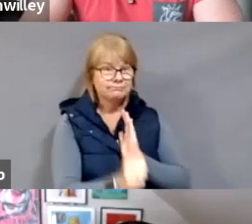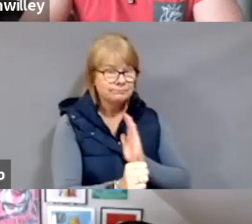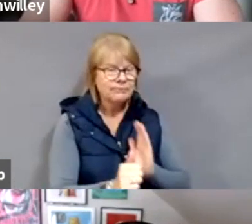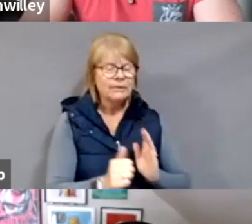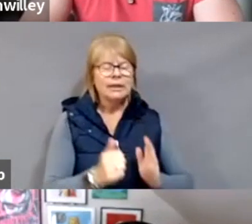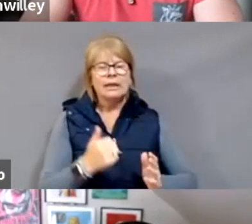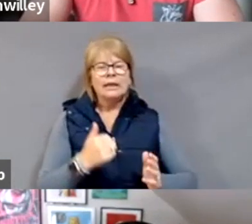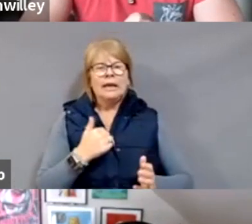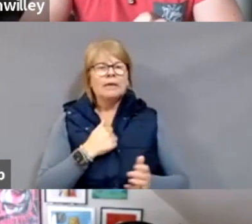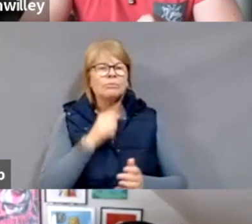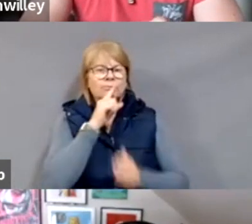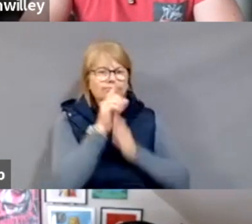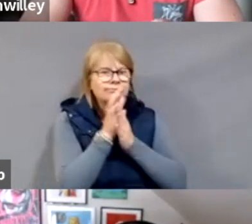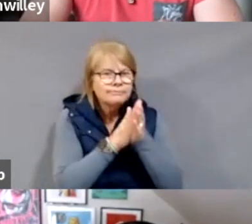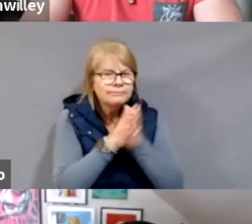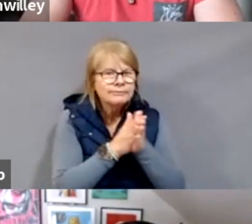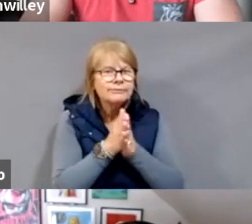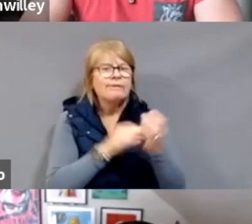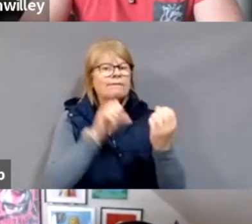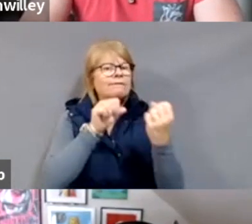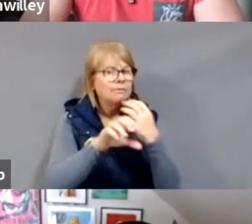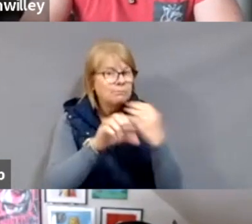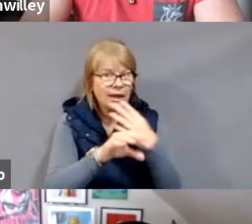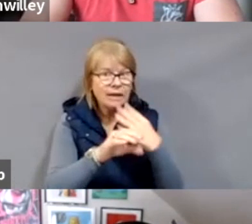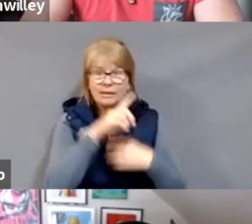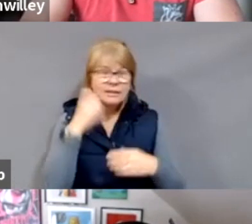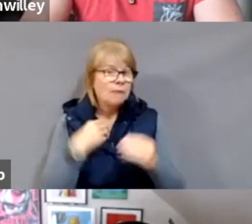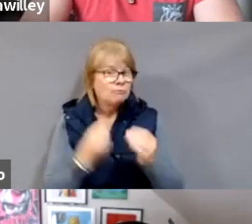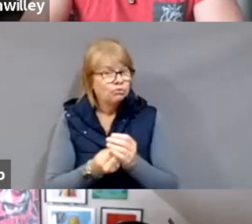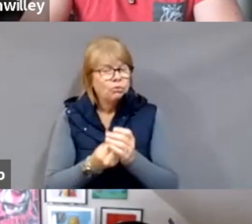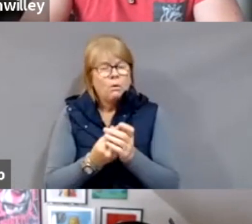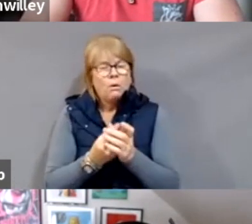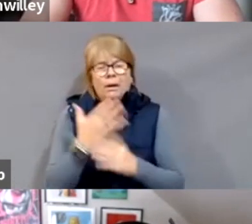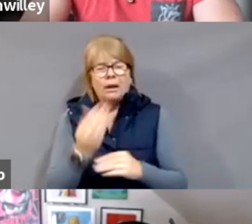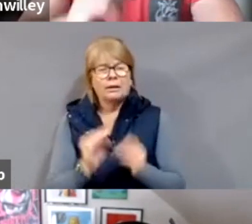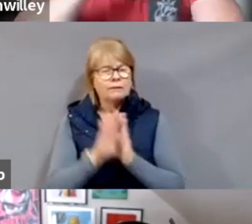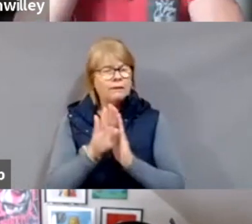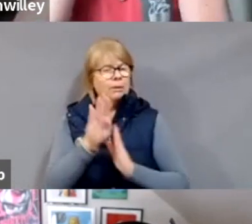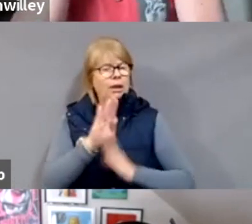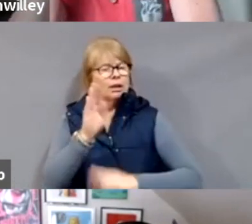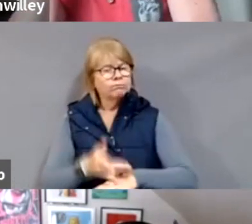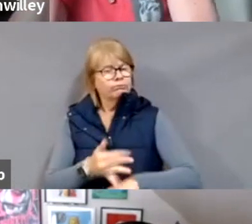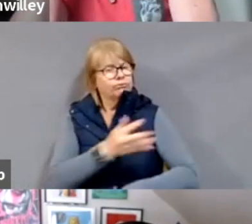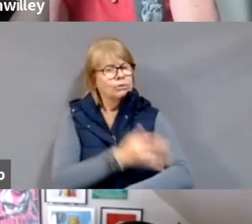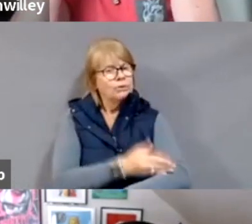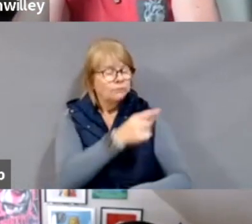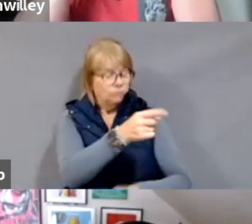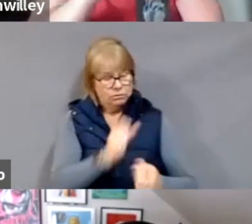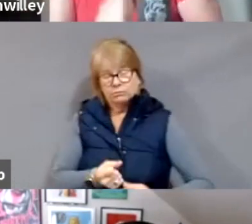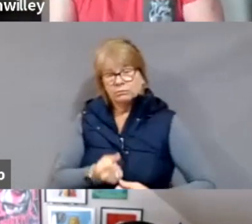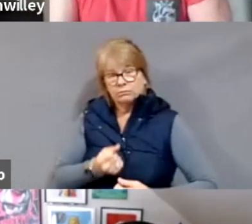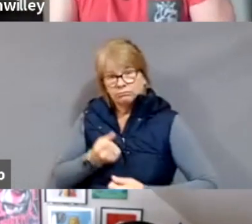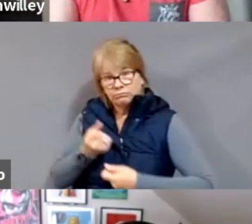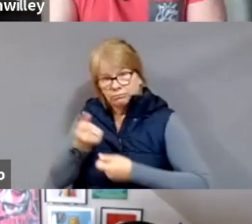am really interested in feedback because as I grow as an artist, and if you have anything to share with me, I'd be really open to receiving